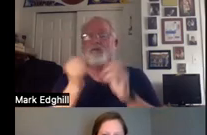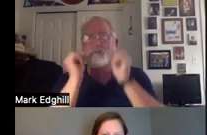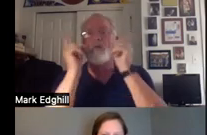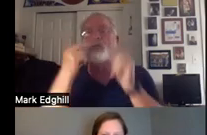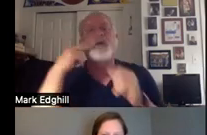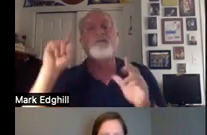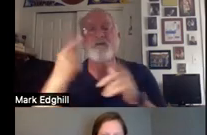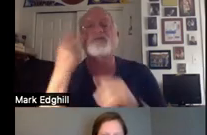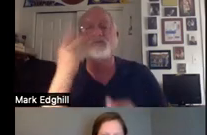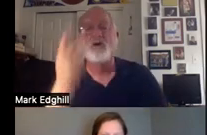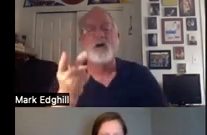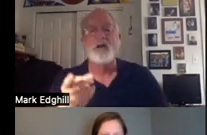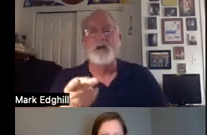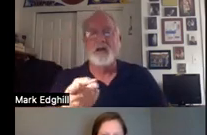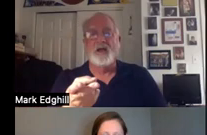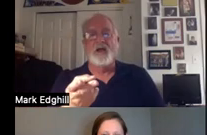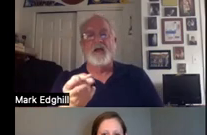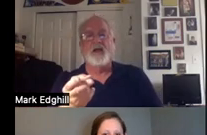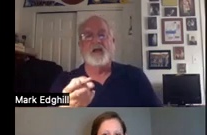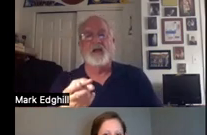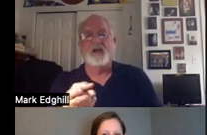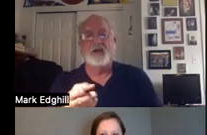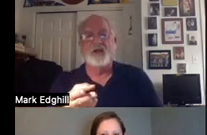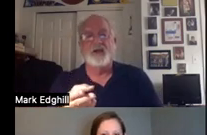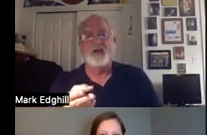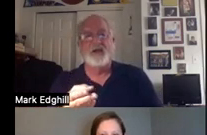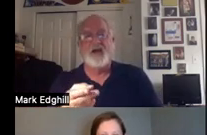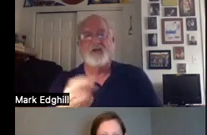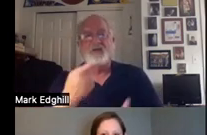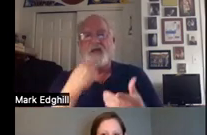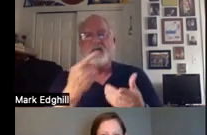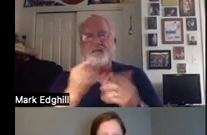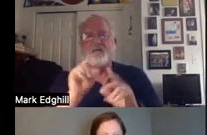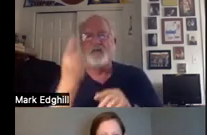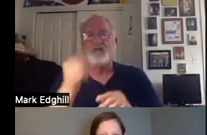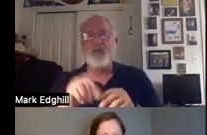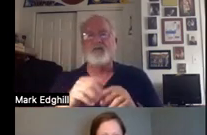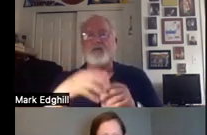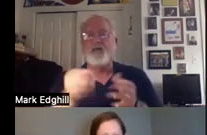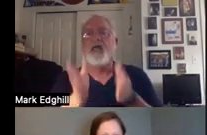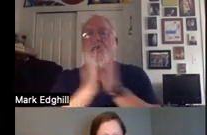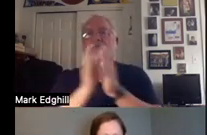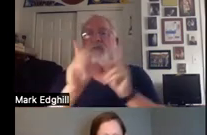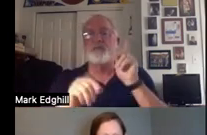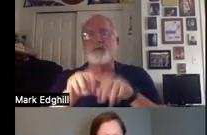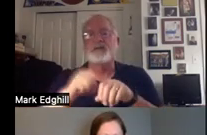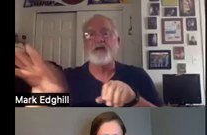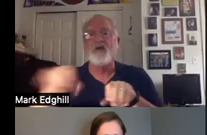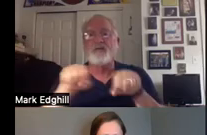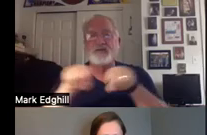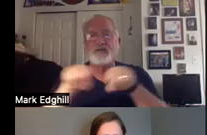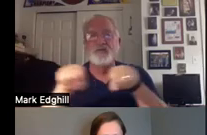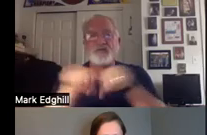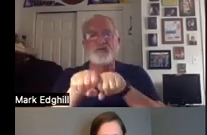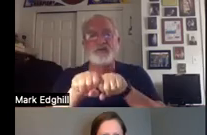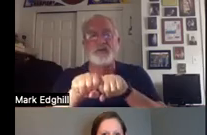This is one of the art exhibitions, and it really surprised me the first time I saw it. First, they asked people to take off